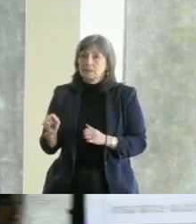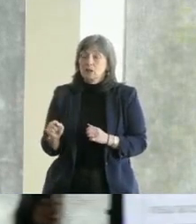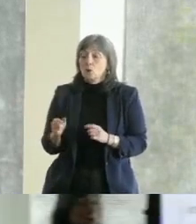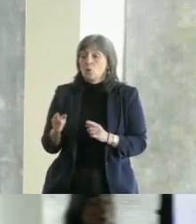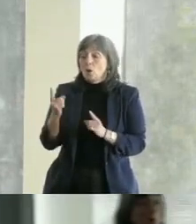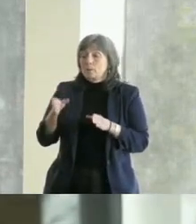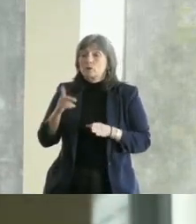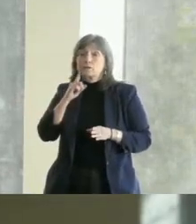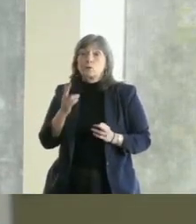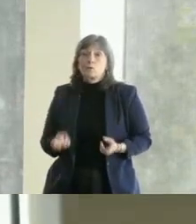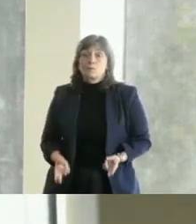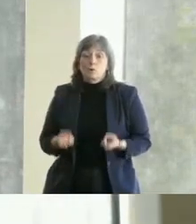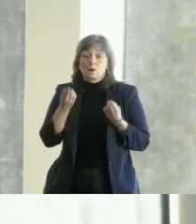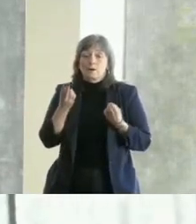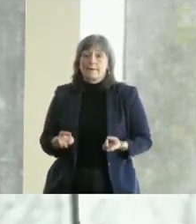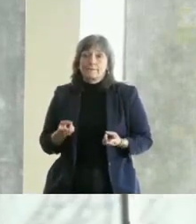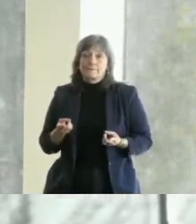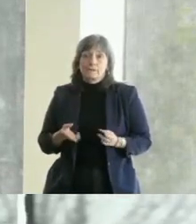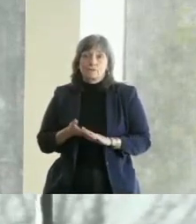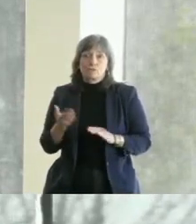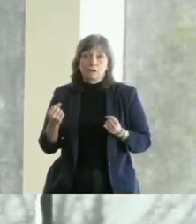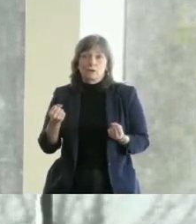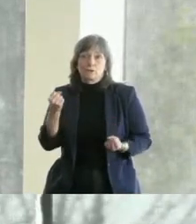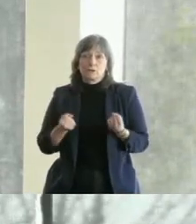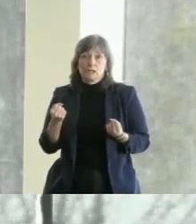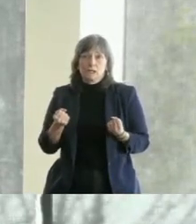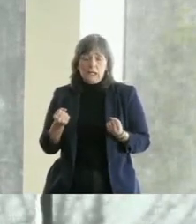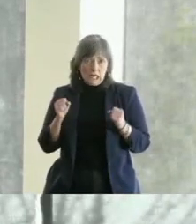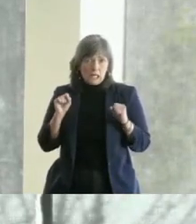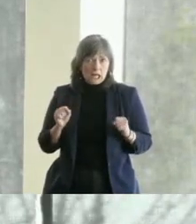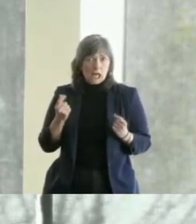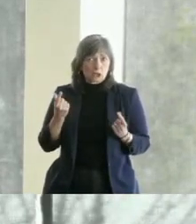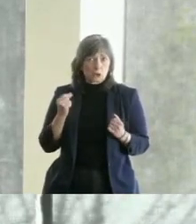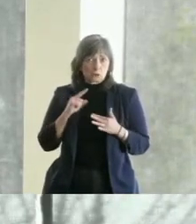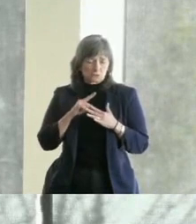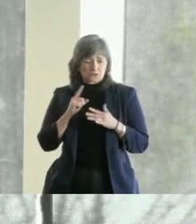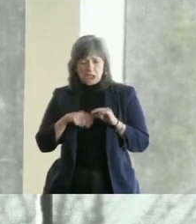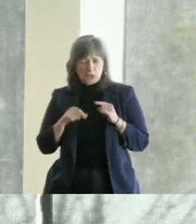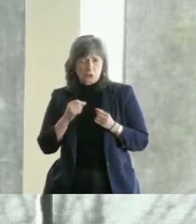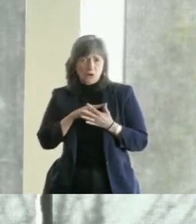job for a forklift operator and could do all aspects of the job.